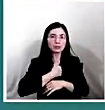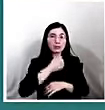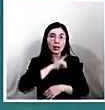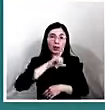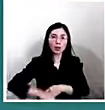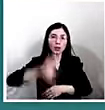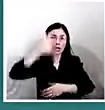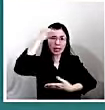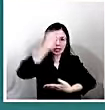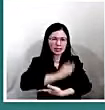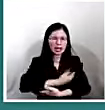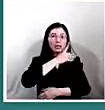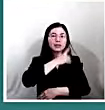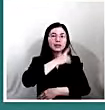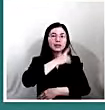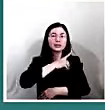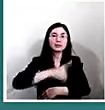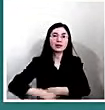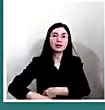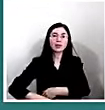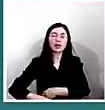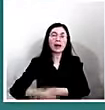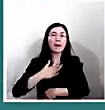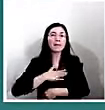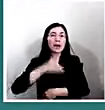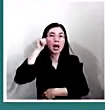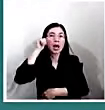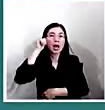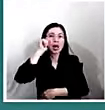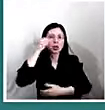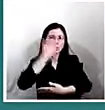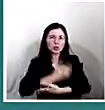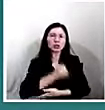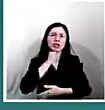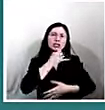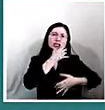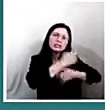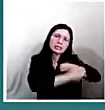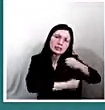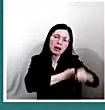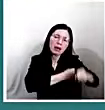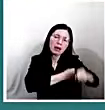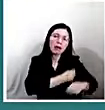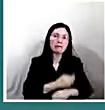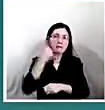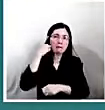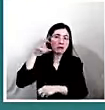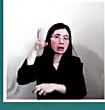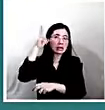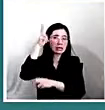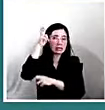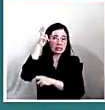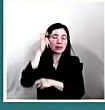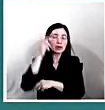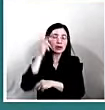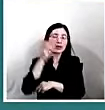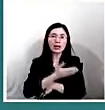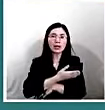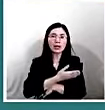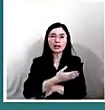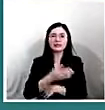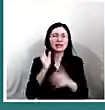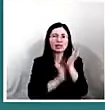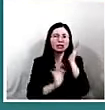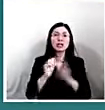of David. My daughter is tormented by a demon." And he did not say a word